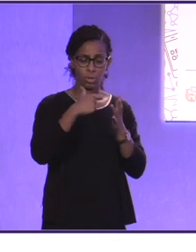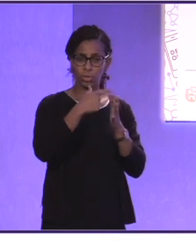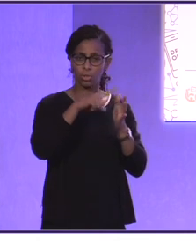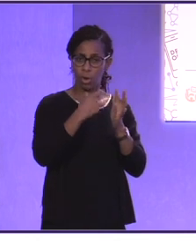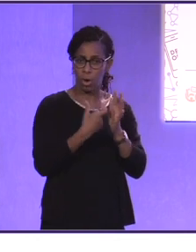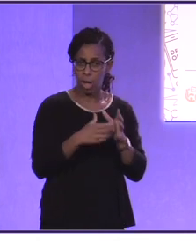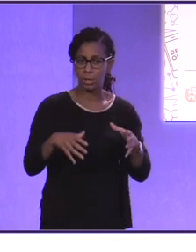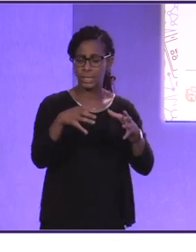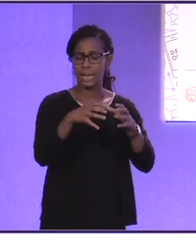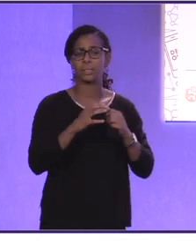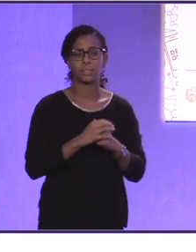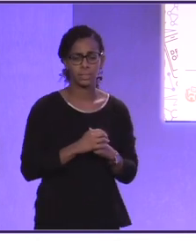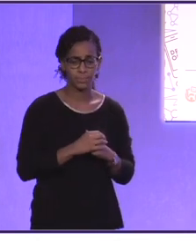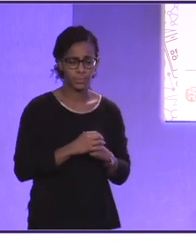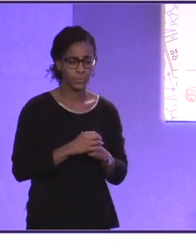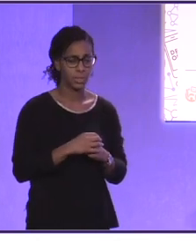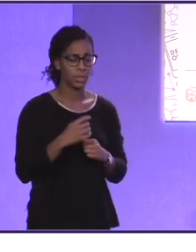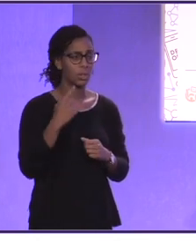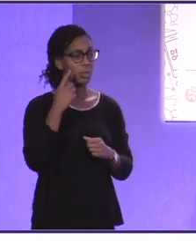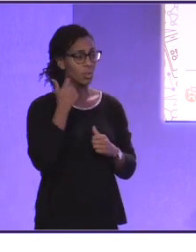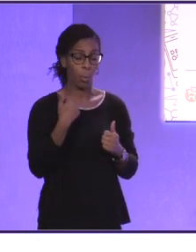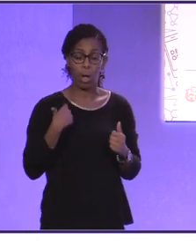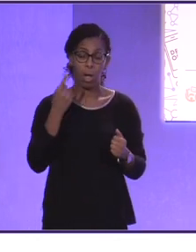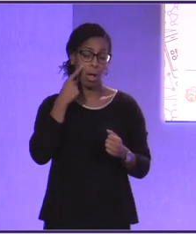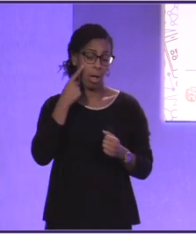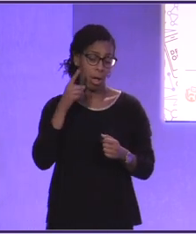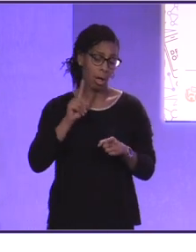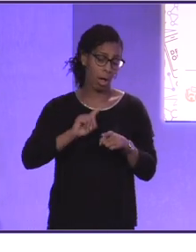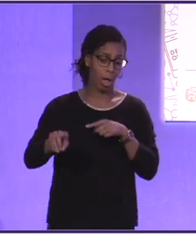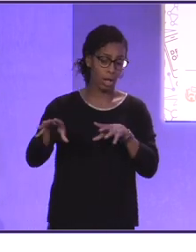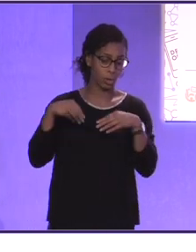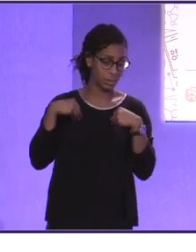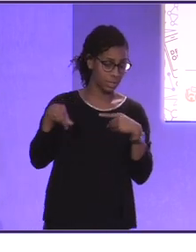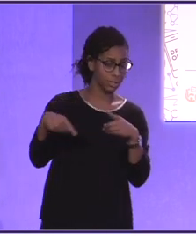yeah, adopt Kubernetes.